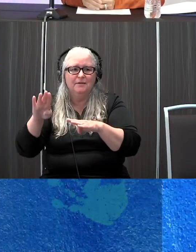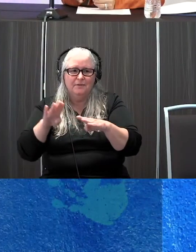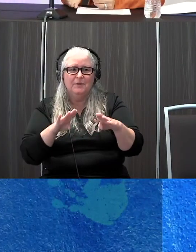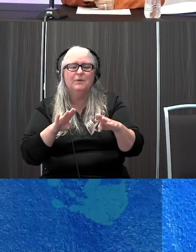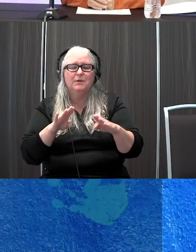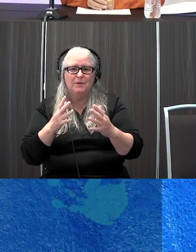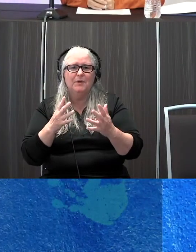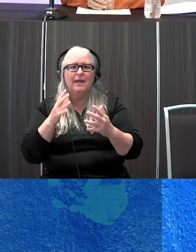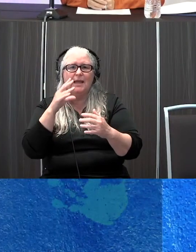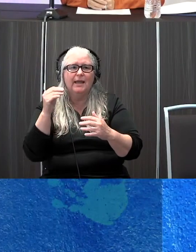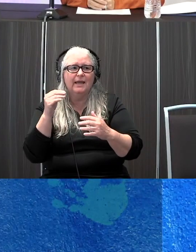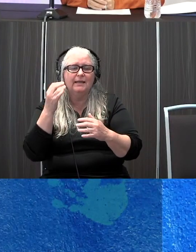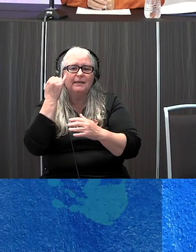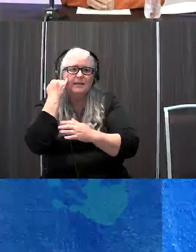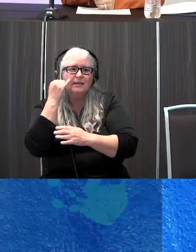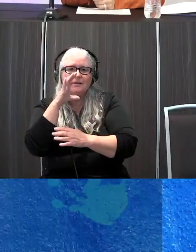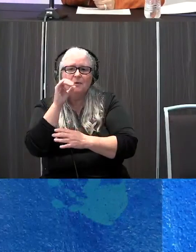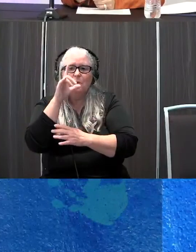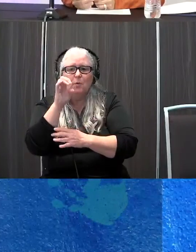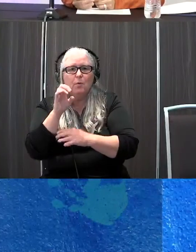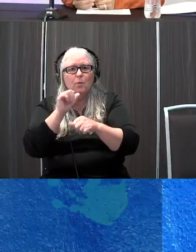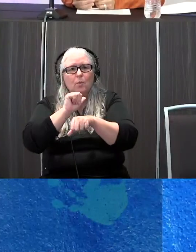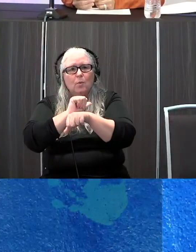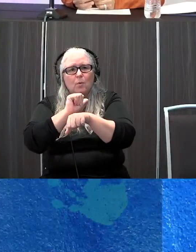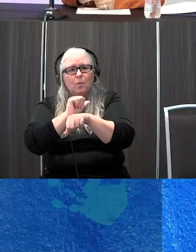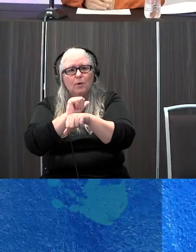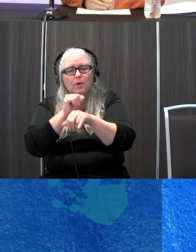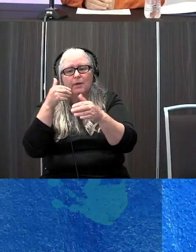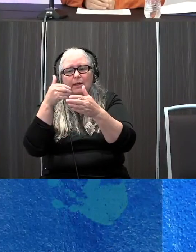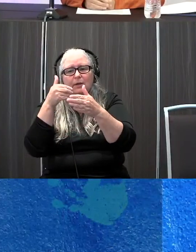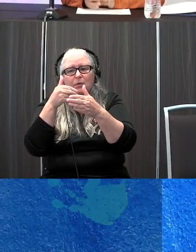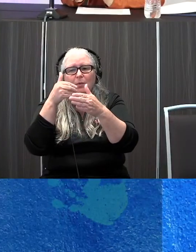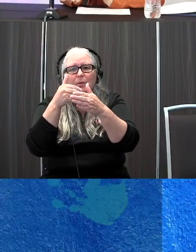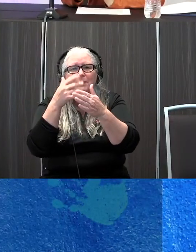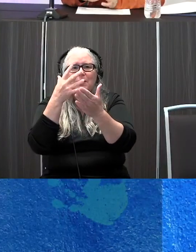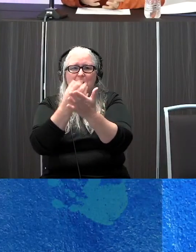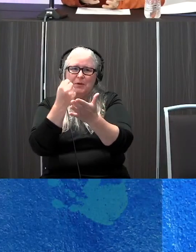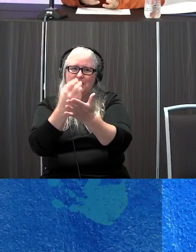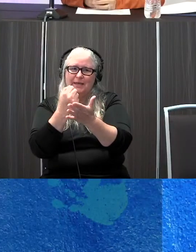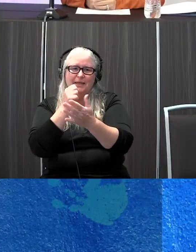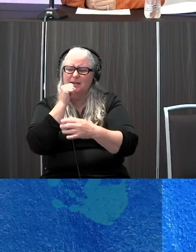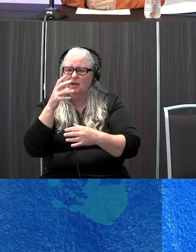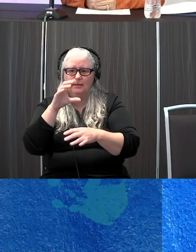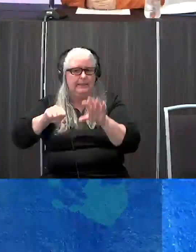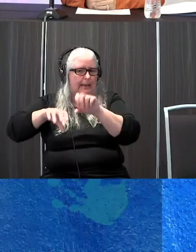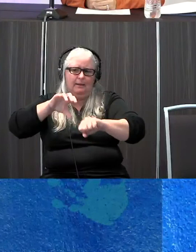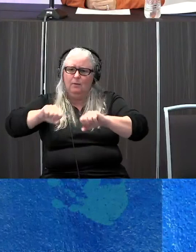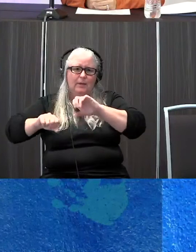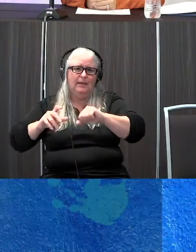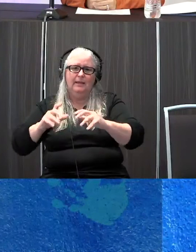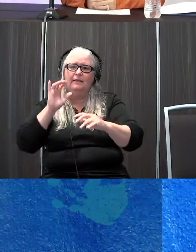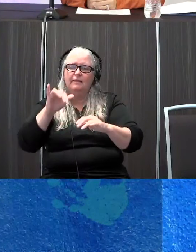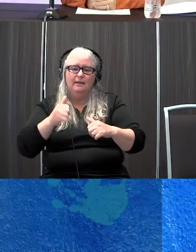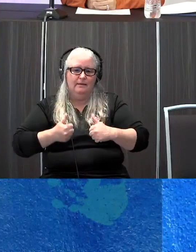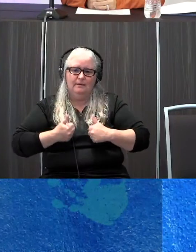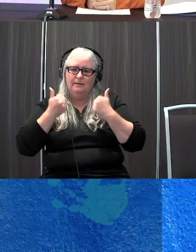example, if Cole, he works towards earning things rather than taking away things. And that has been a life changer. The